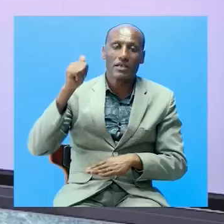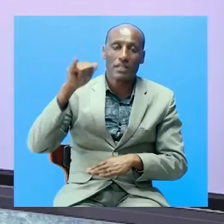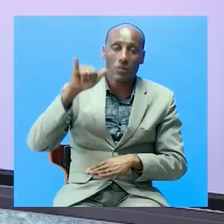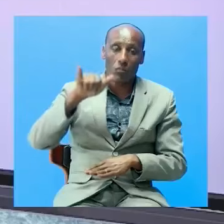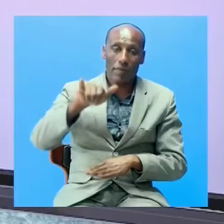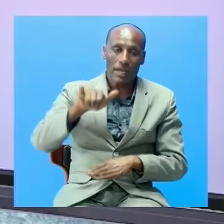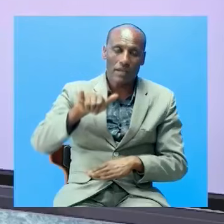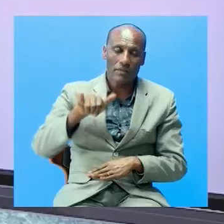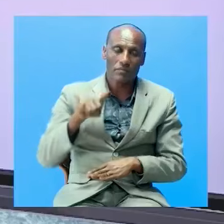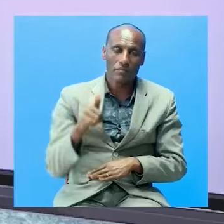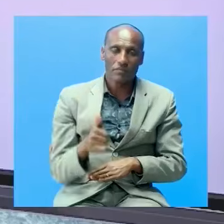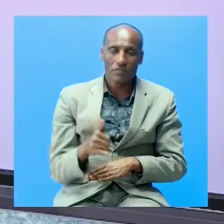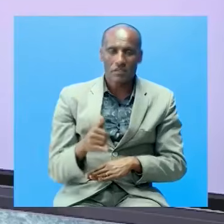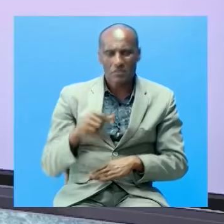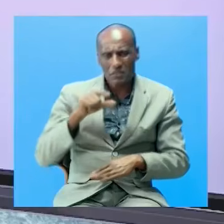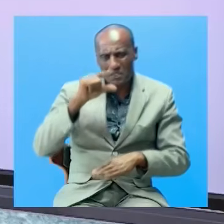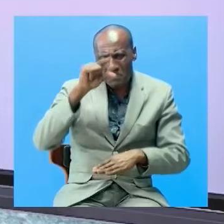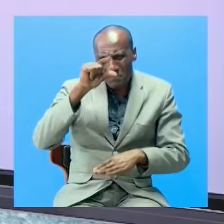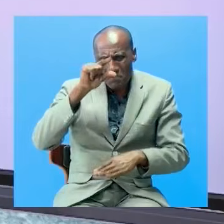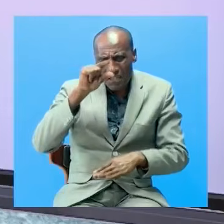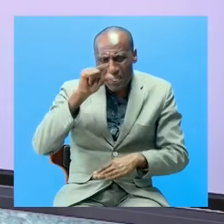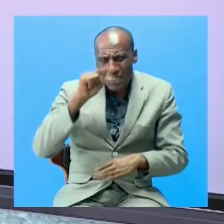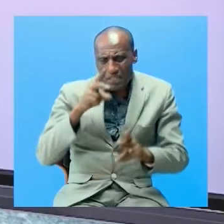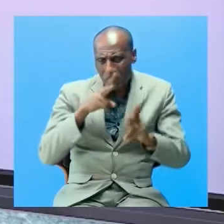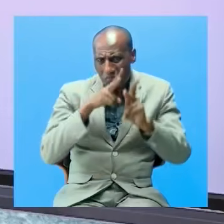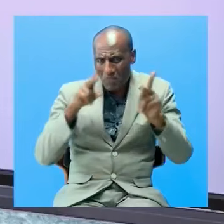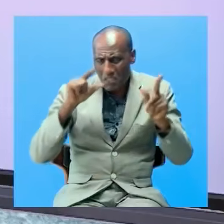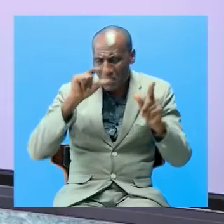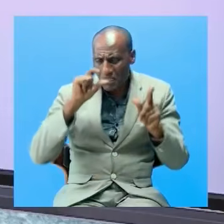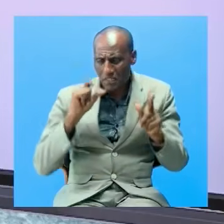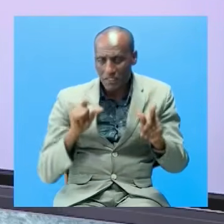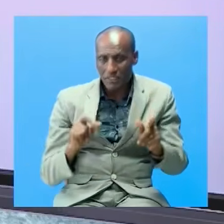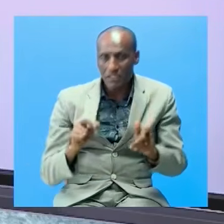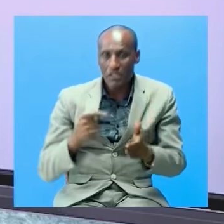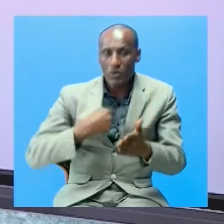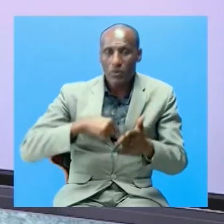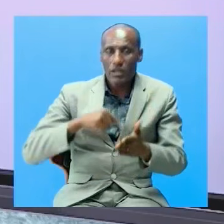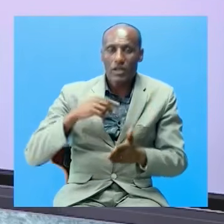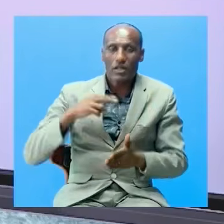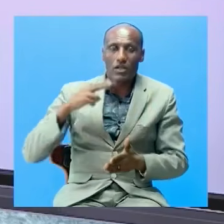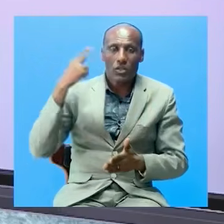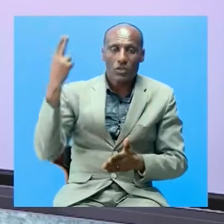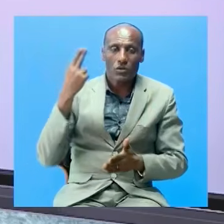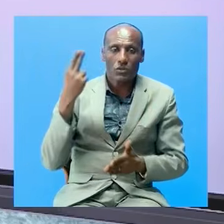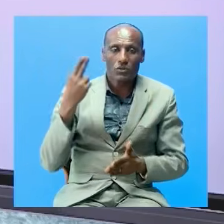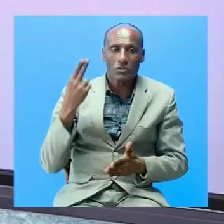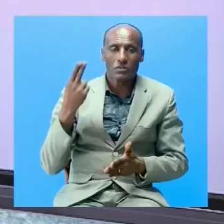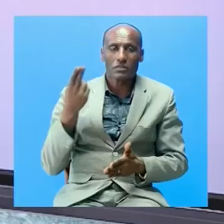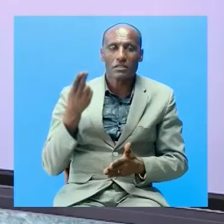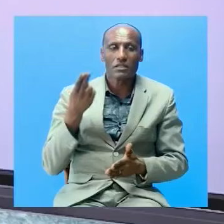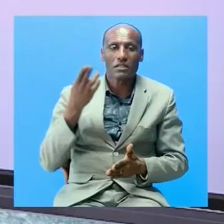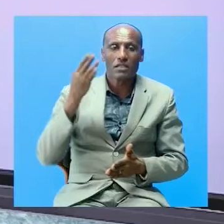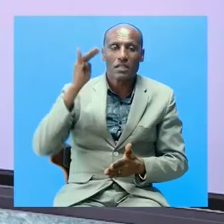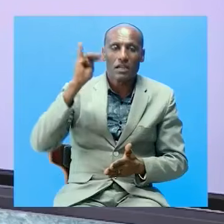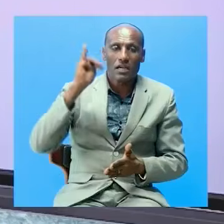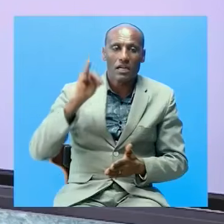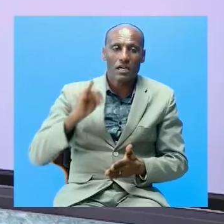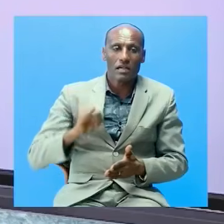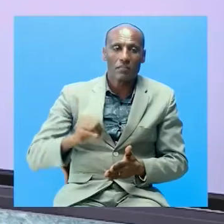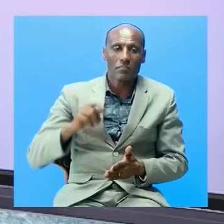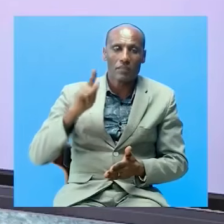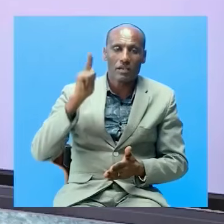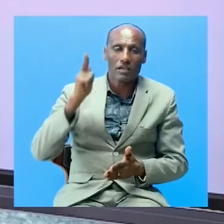you use what? May. Okay? But if the possibility is very little, then we